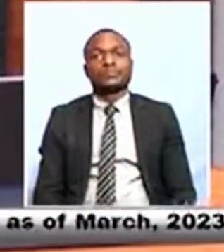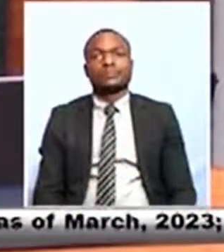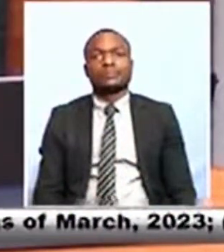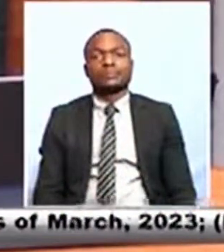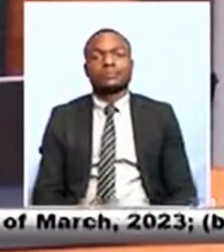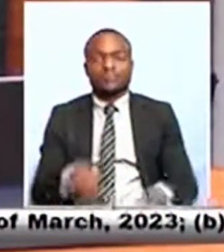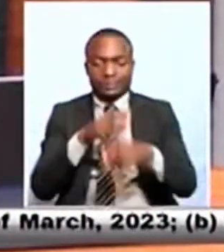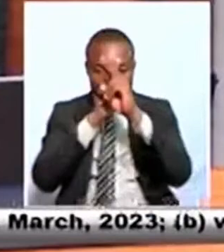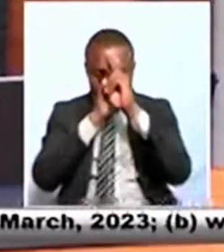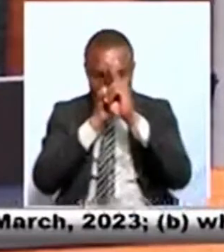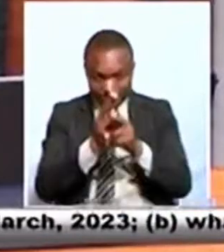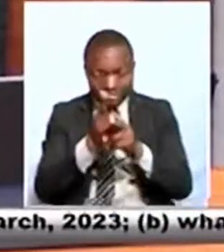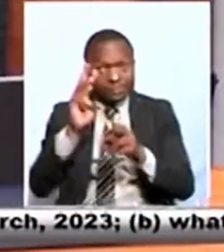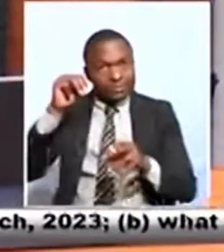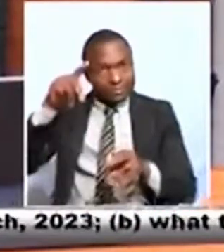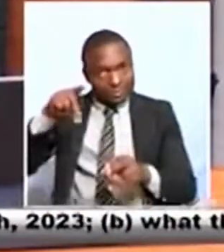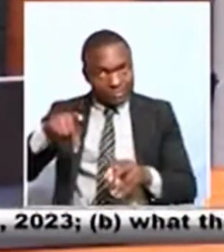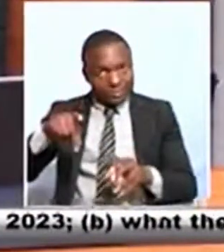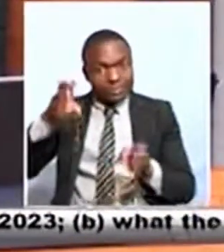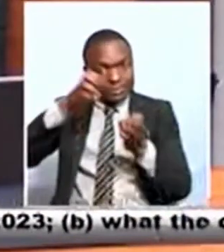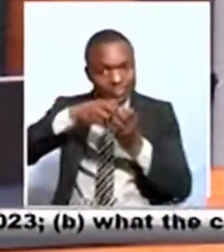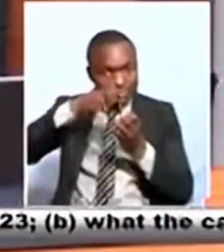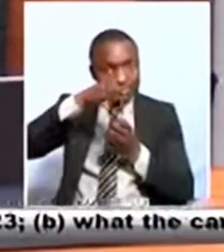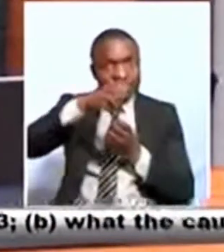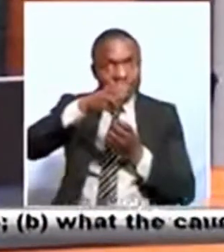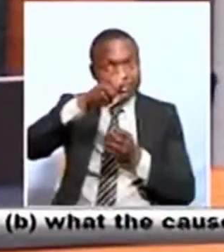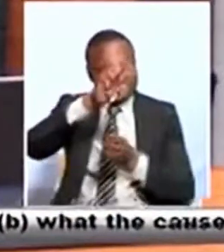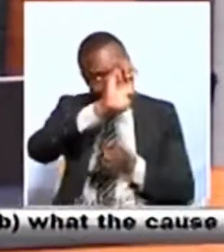The Honorable Member for Solwezi East.